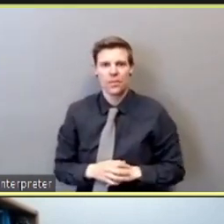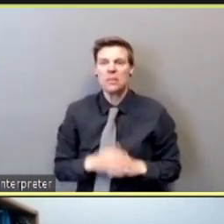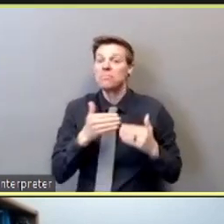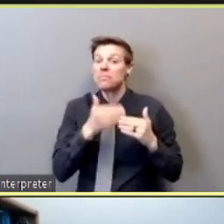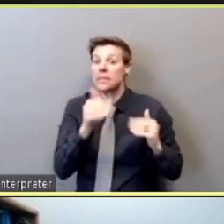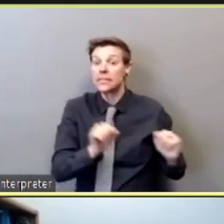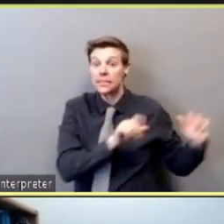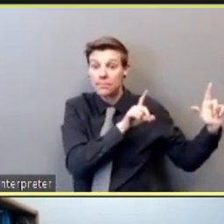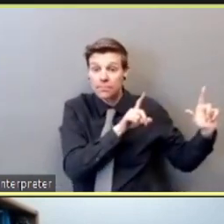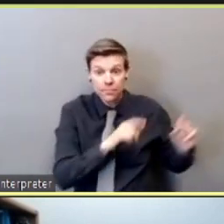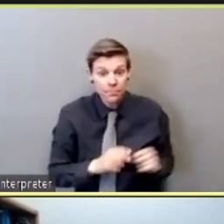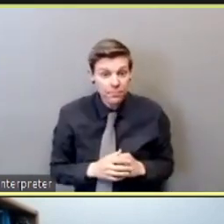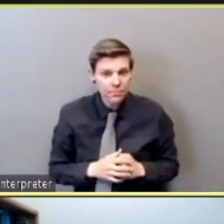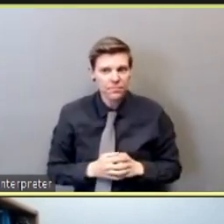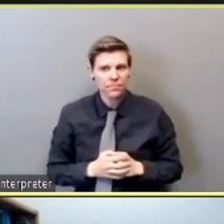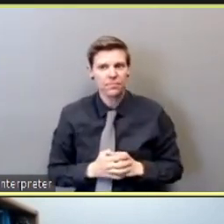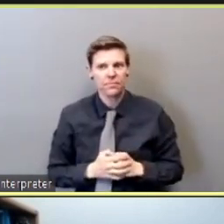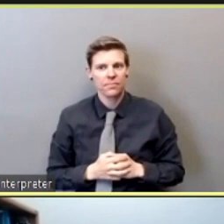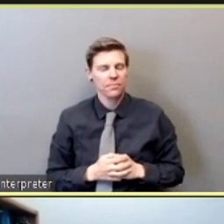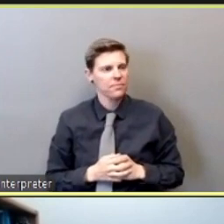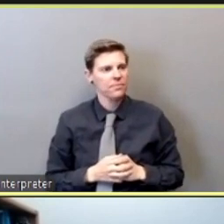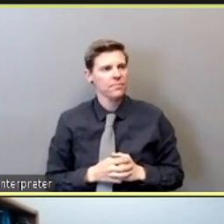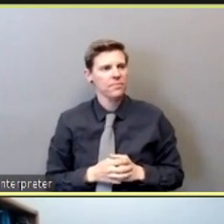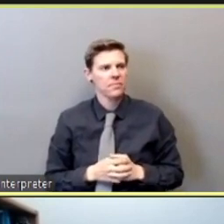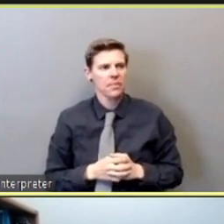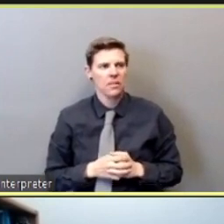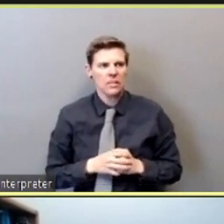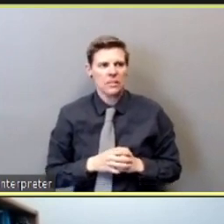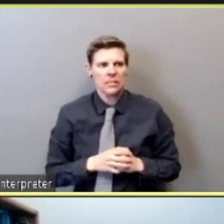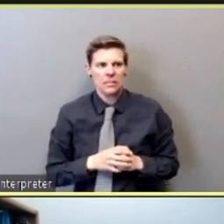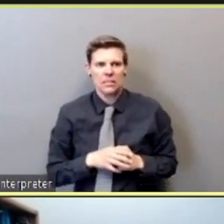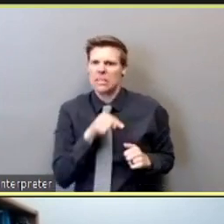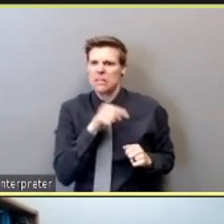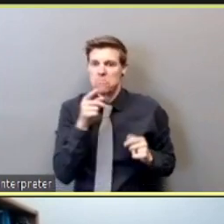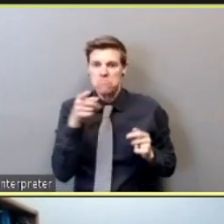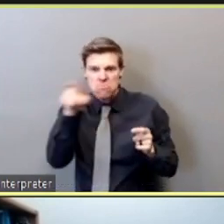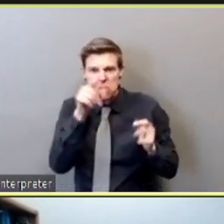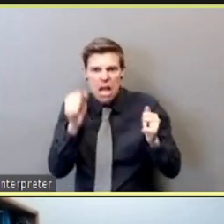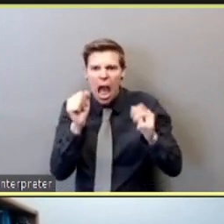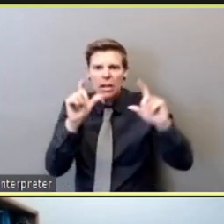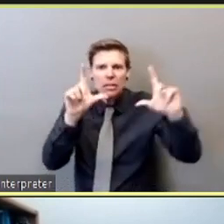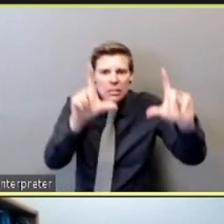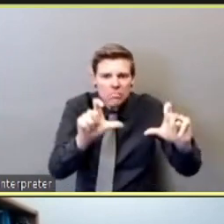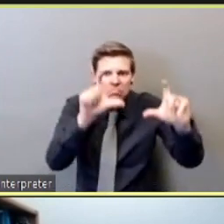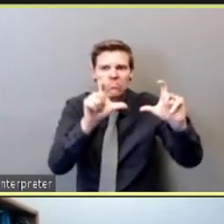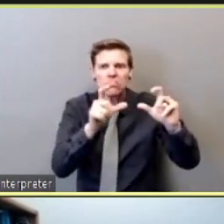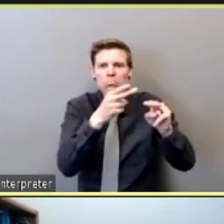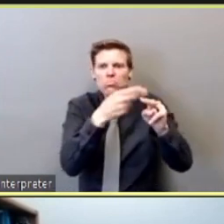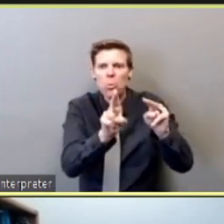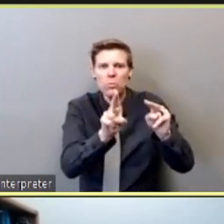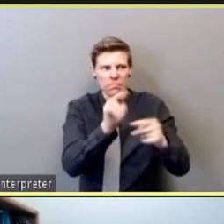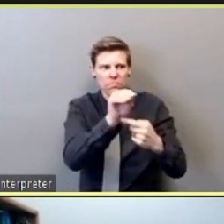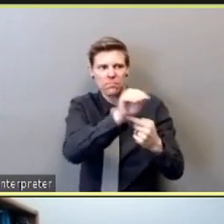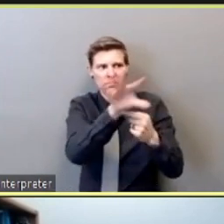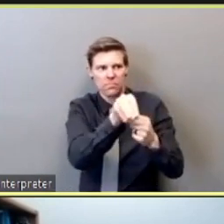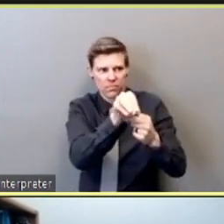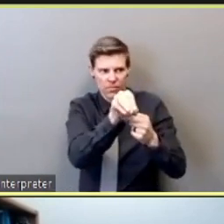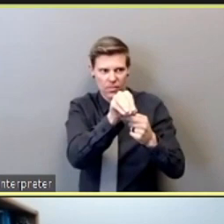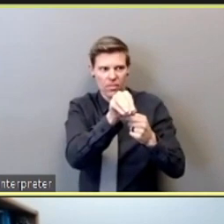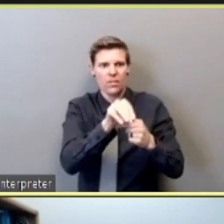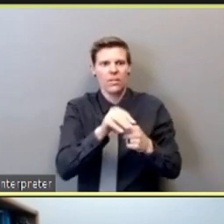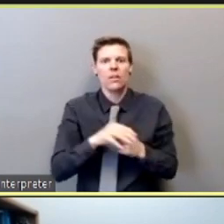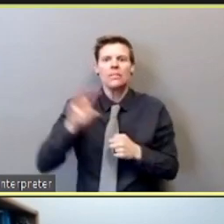And this is just a quick snapshot of, this is the WHO